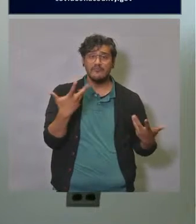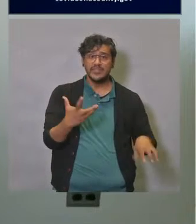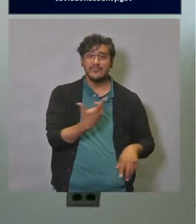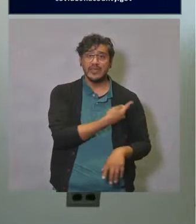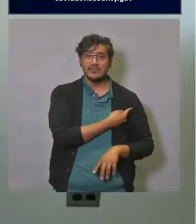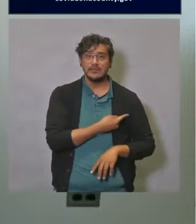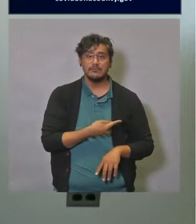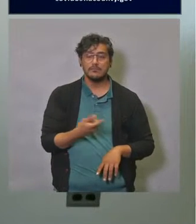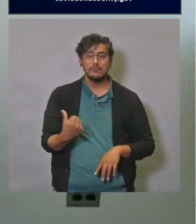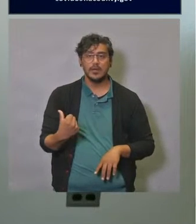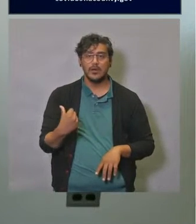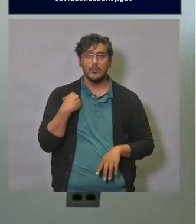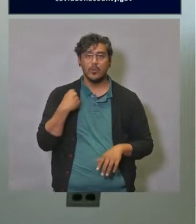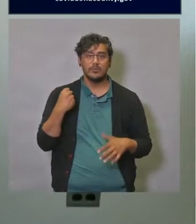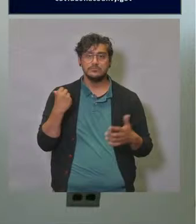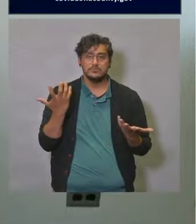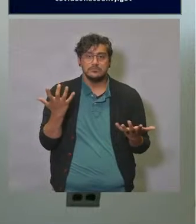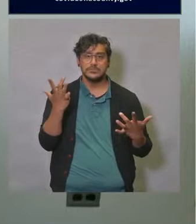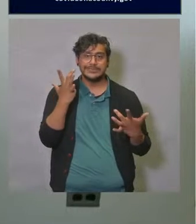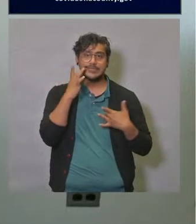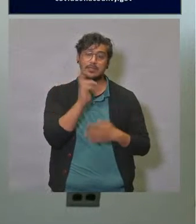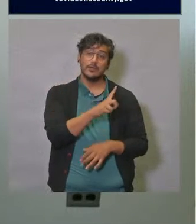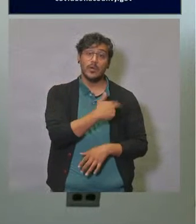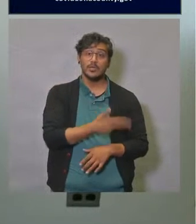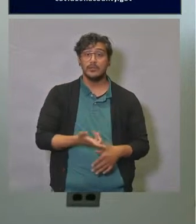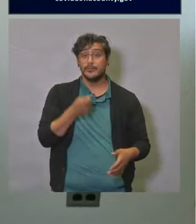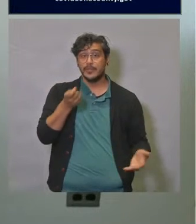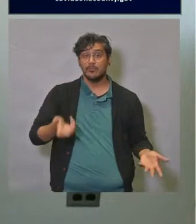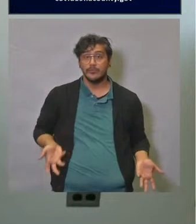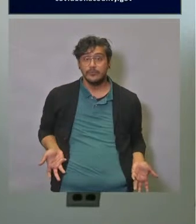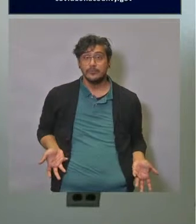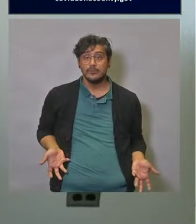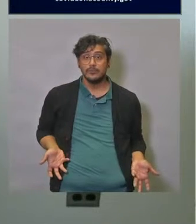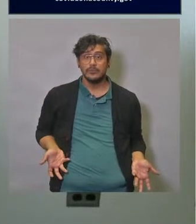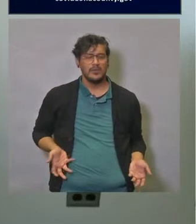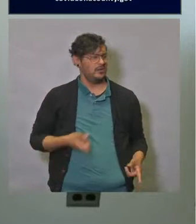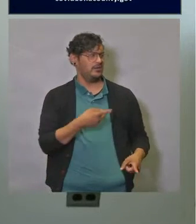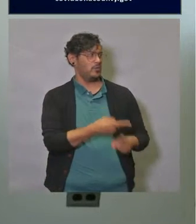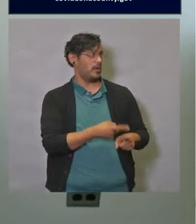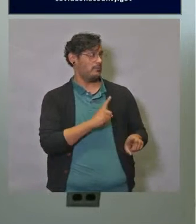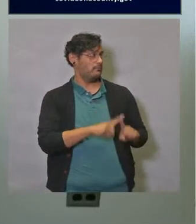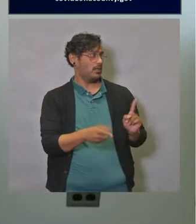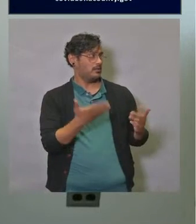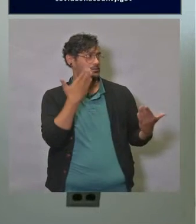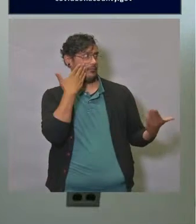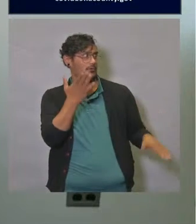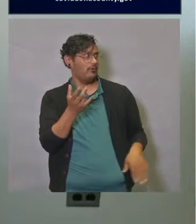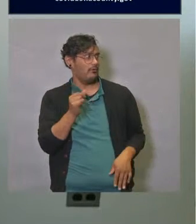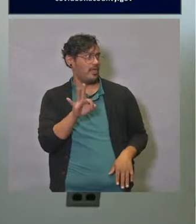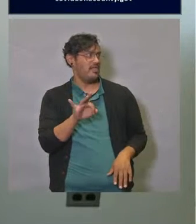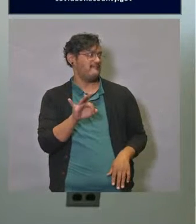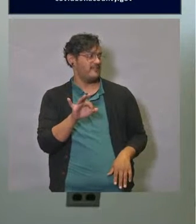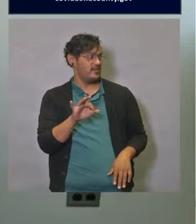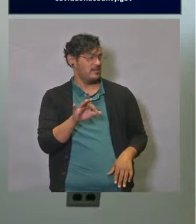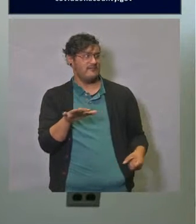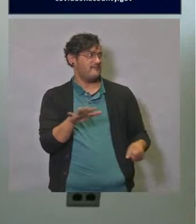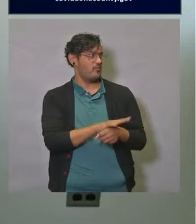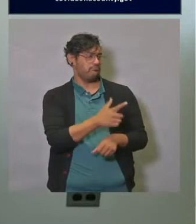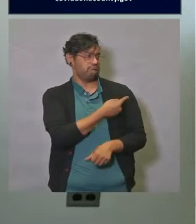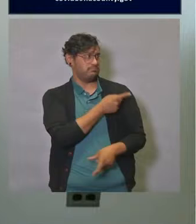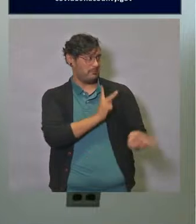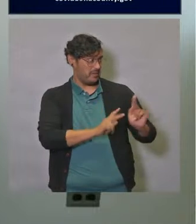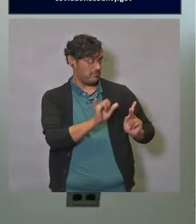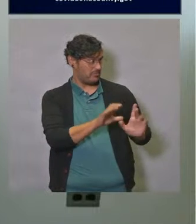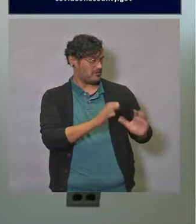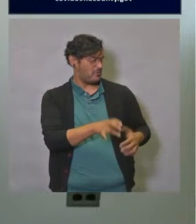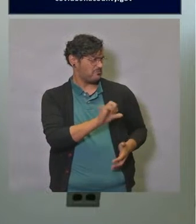are much less likely to be hospitalized. Right. But we don't know if any fully vaccinated people are in this group.